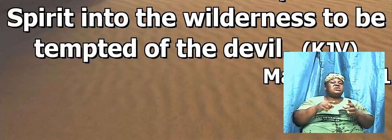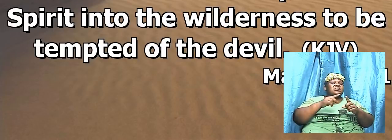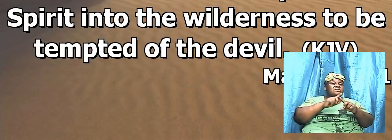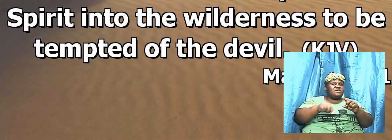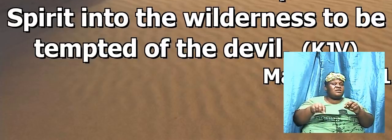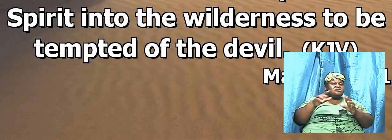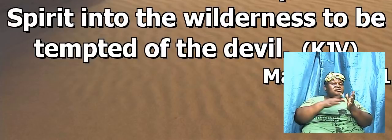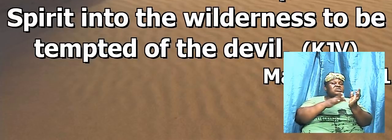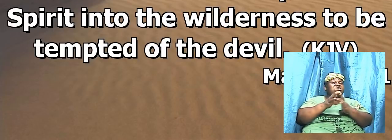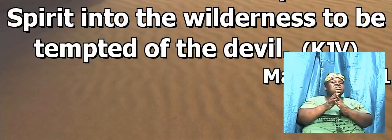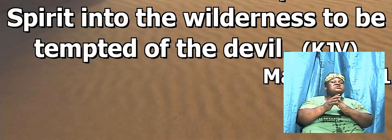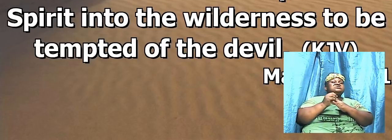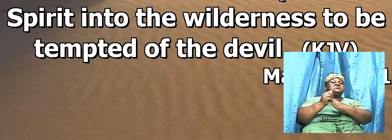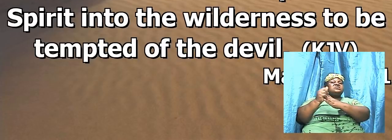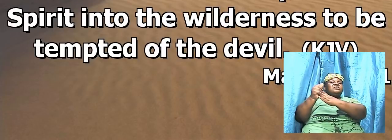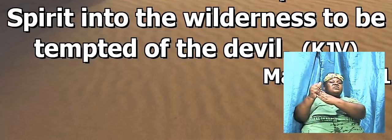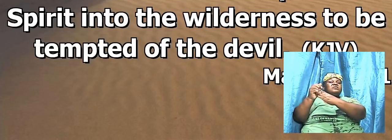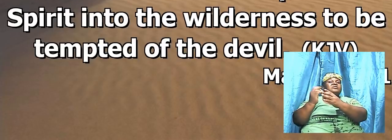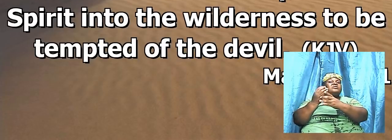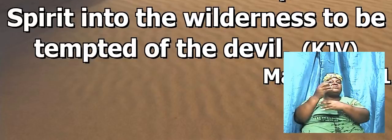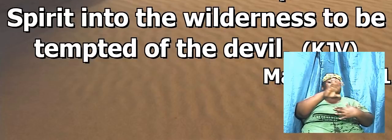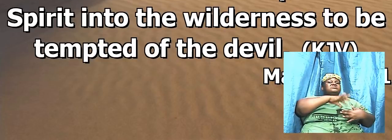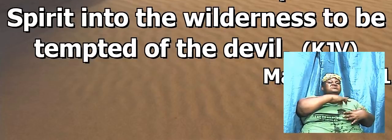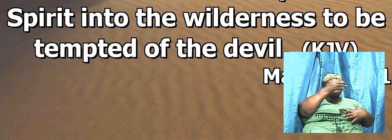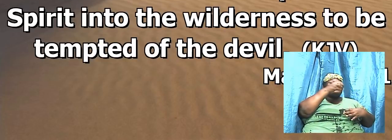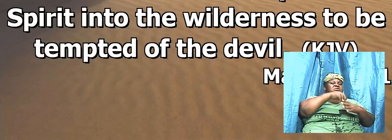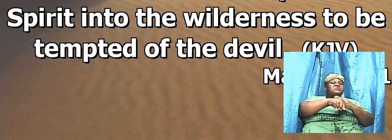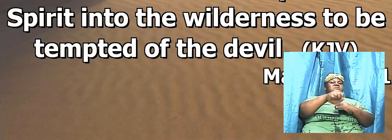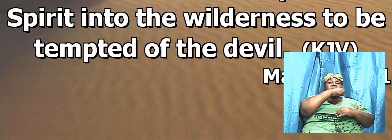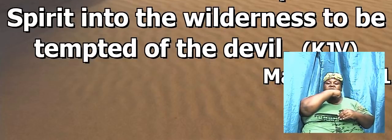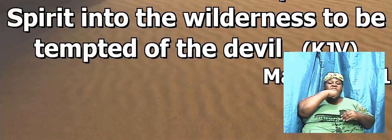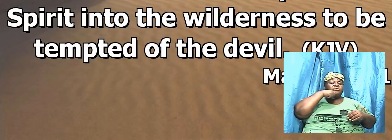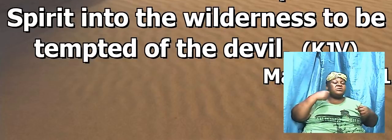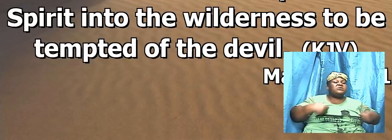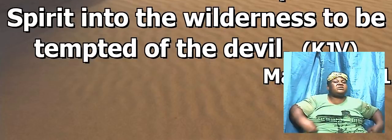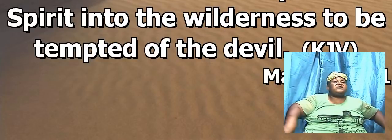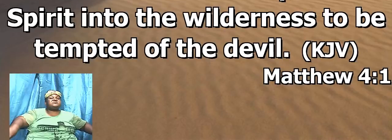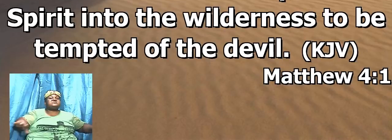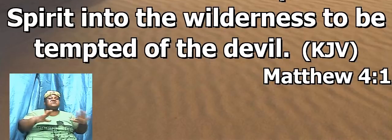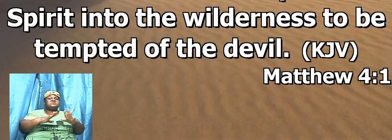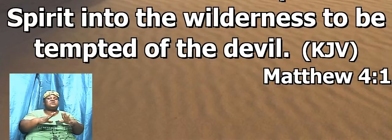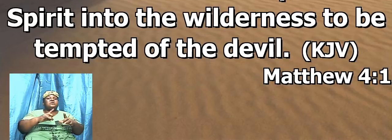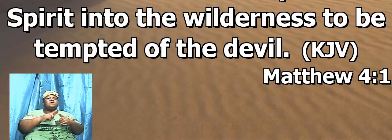led up of the spirit into the wilderness